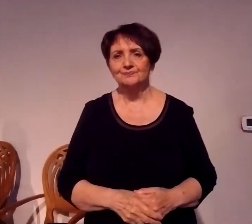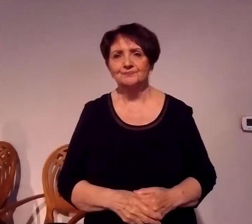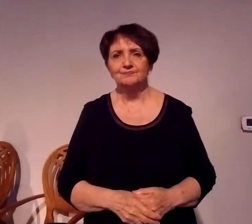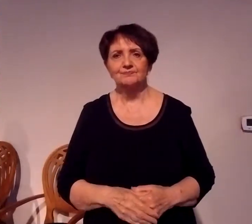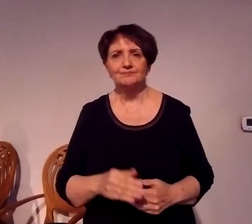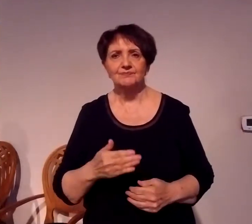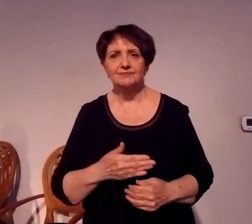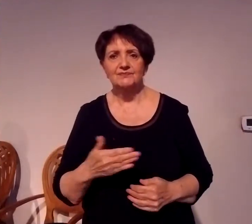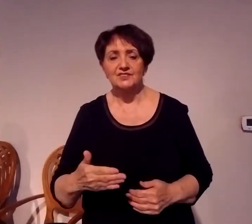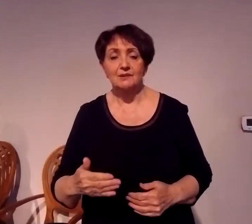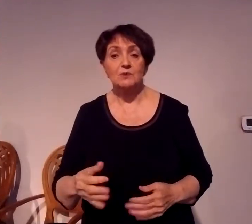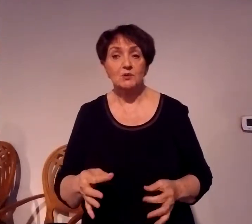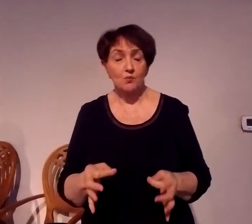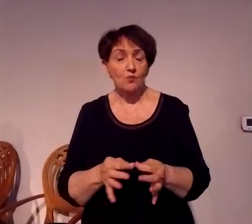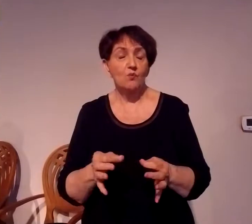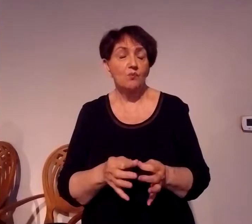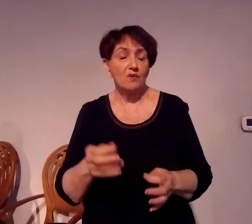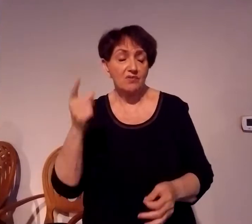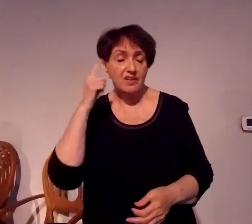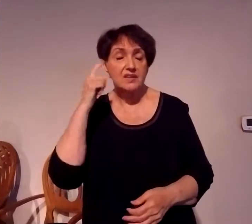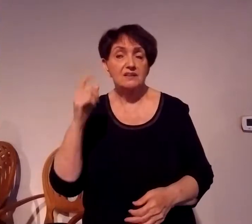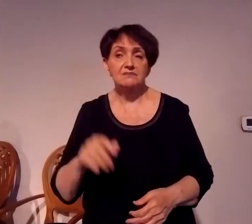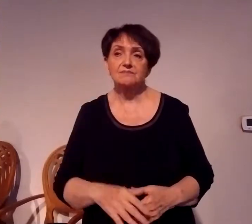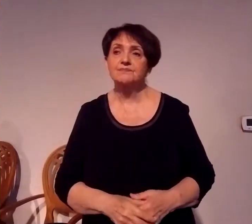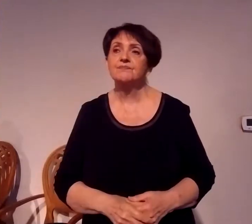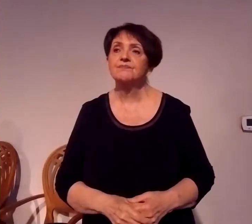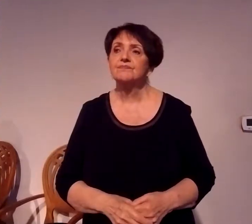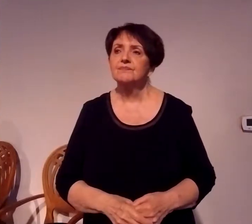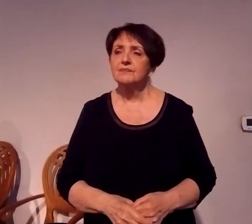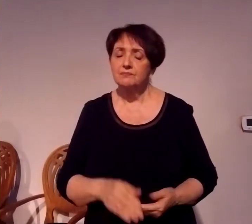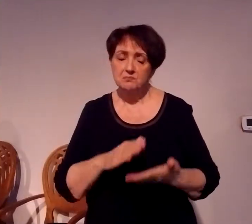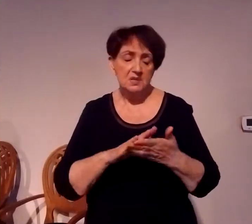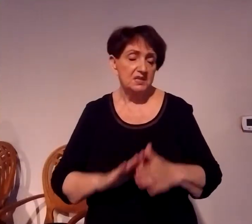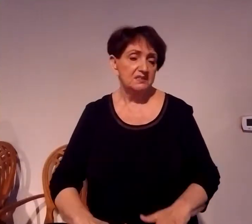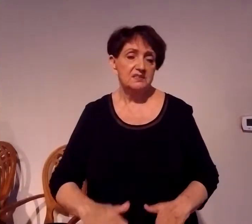Something worth thinking about. Peace doesn't make the news.